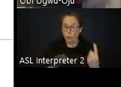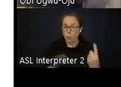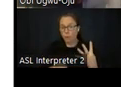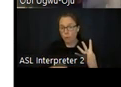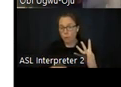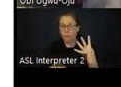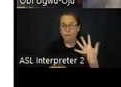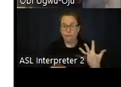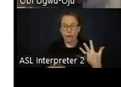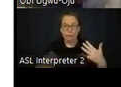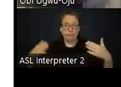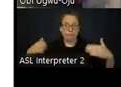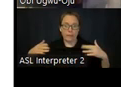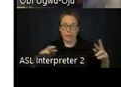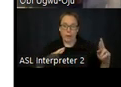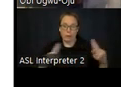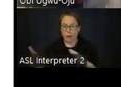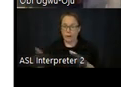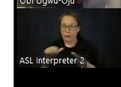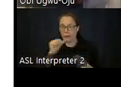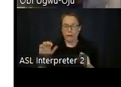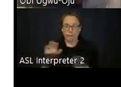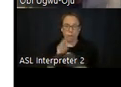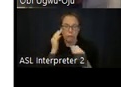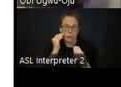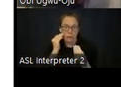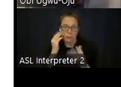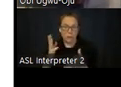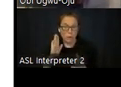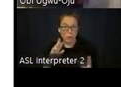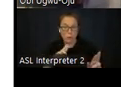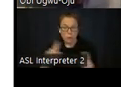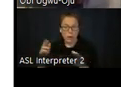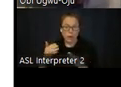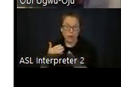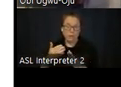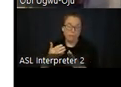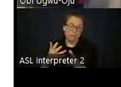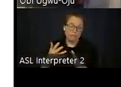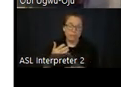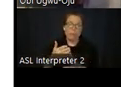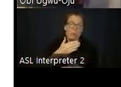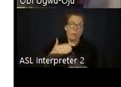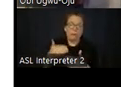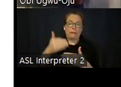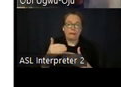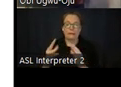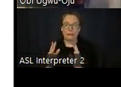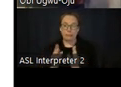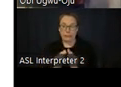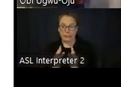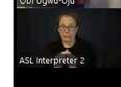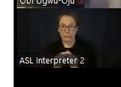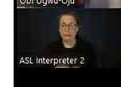don't yet have a lot of information for, but we'll have that by the next meeting and earlier than that from those members.